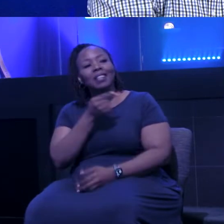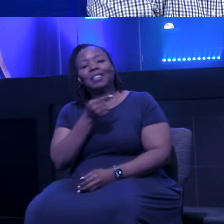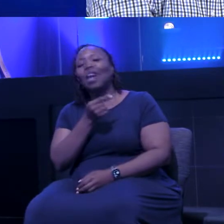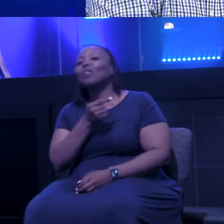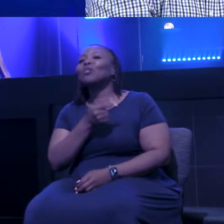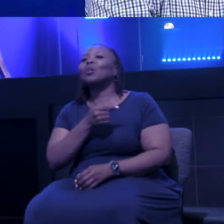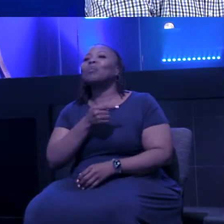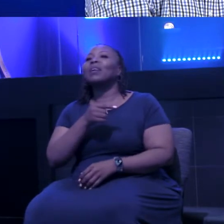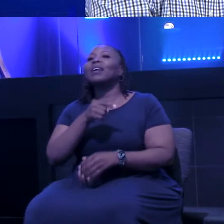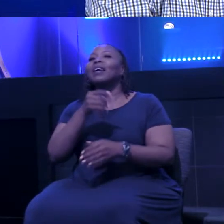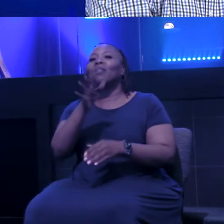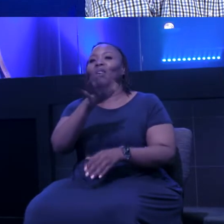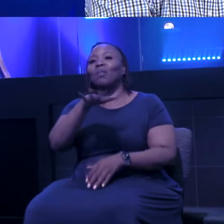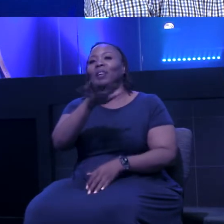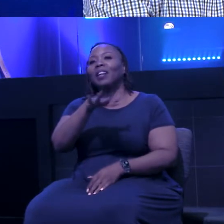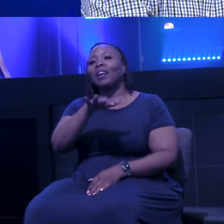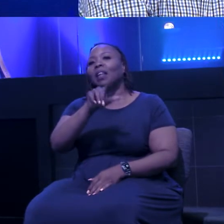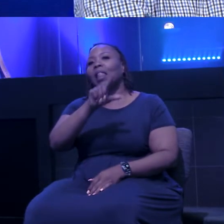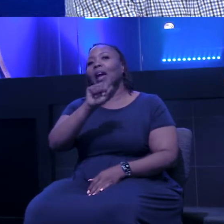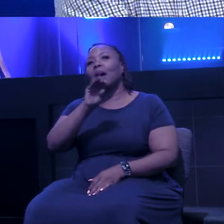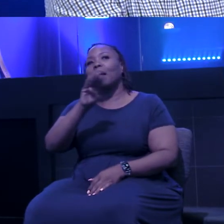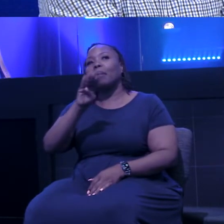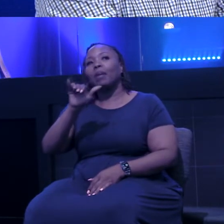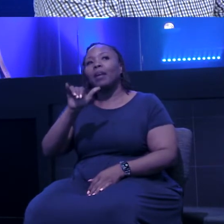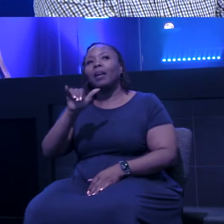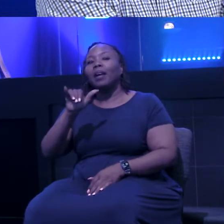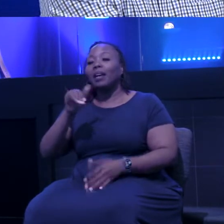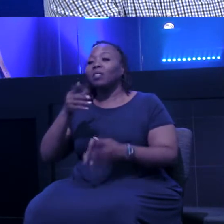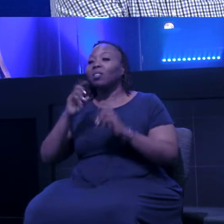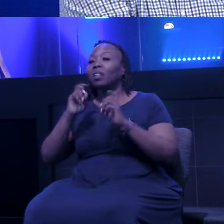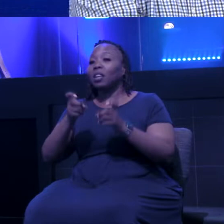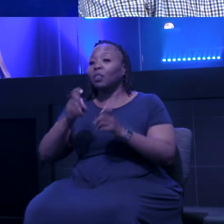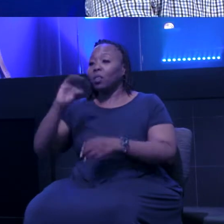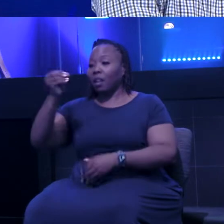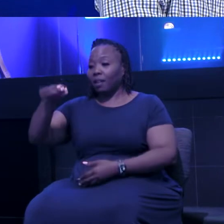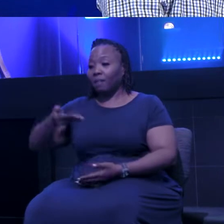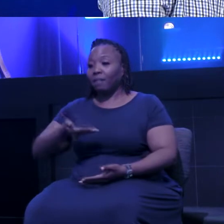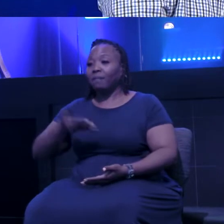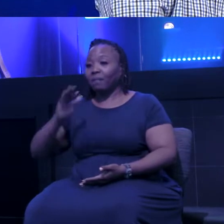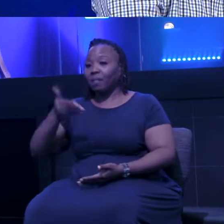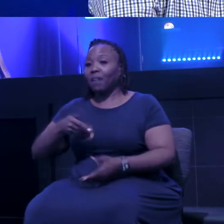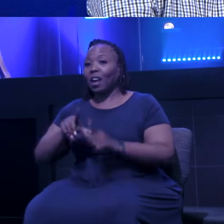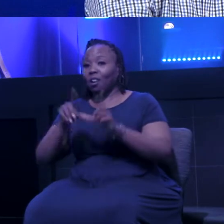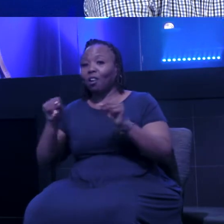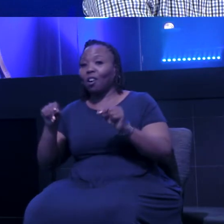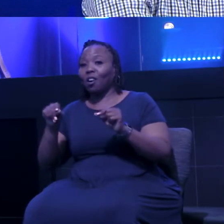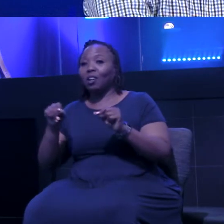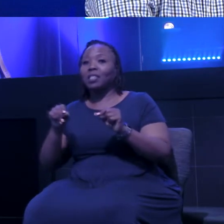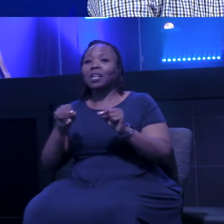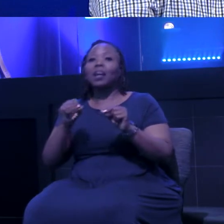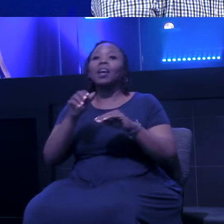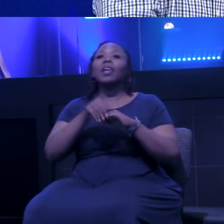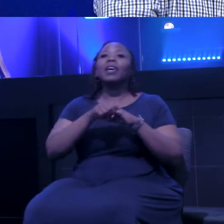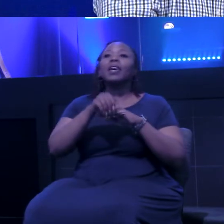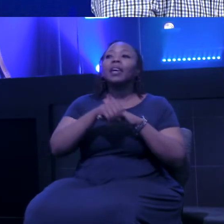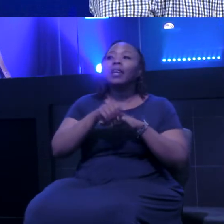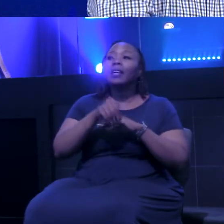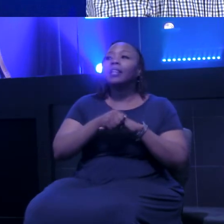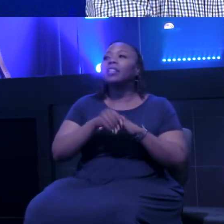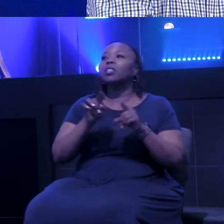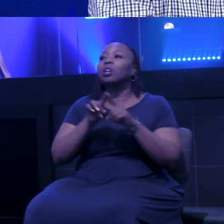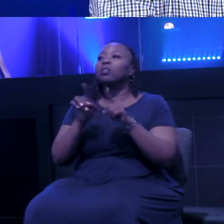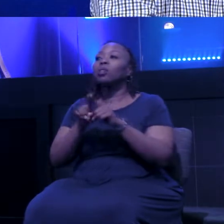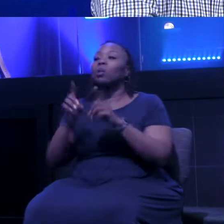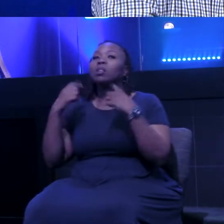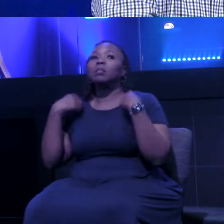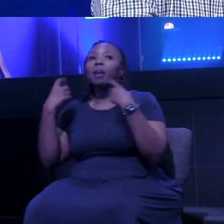able to get an invite card if you'd like that too. And the invite cards are both in English and also in Spanish, because we need some Spanish-speaking individuals to be a